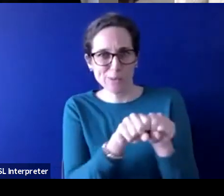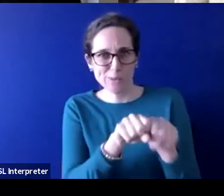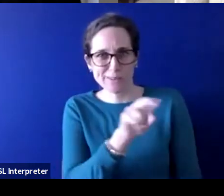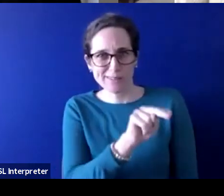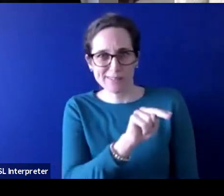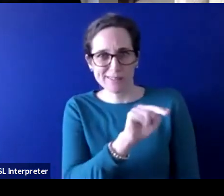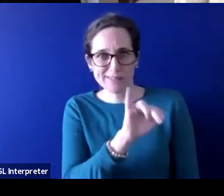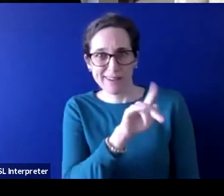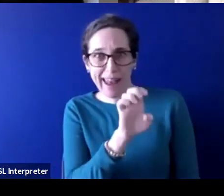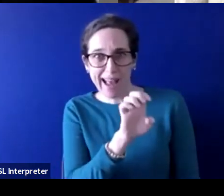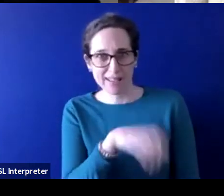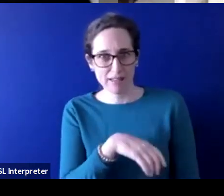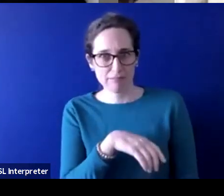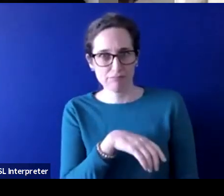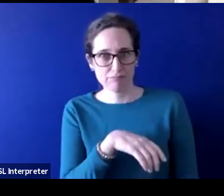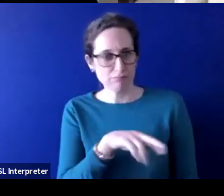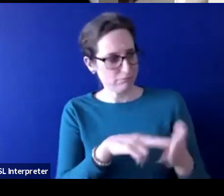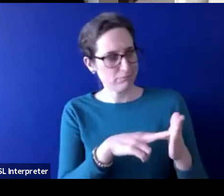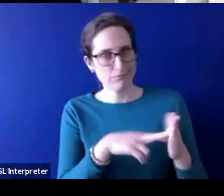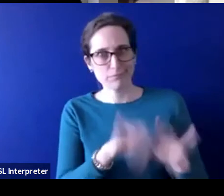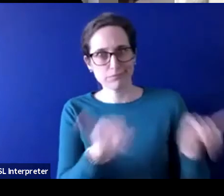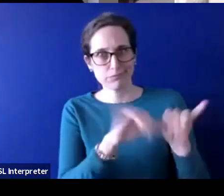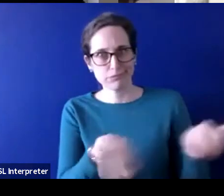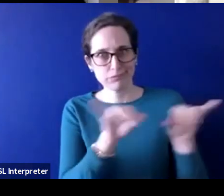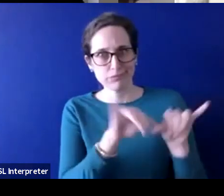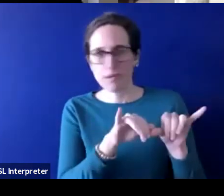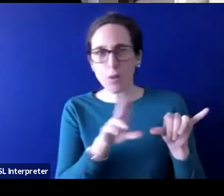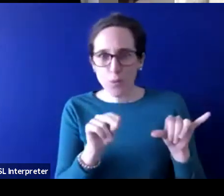shopping. No, it's like, open it for everyone, LGBTQ,